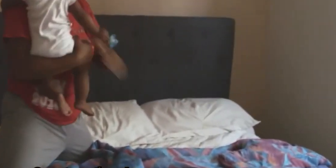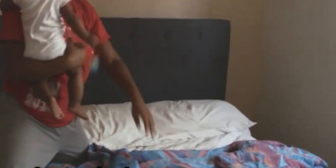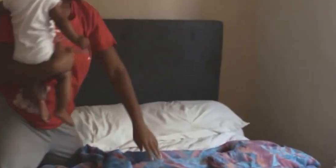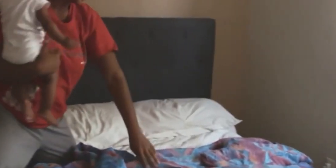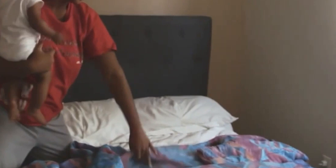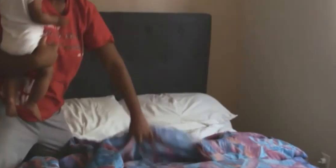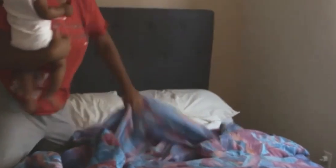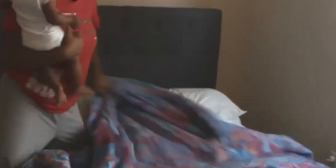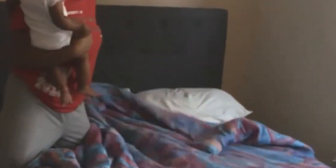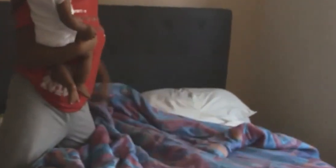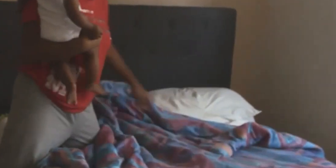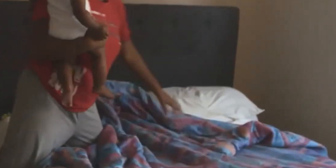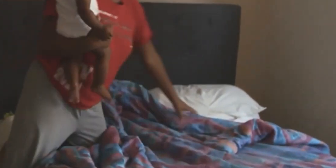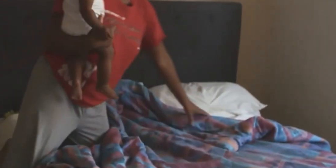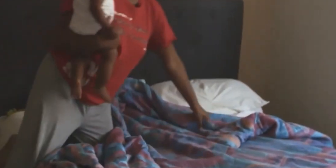3.